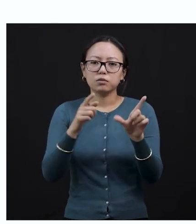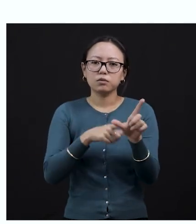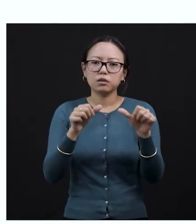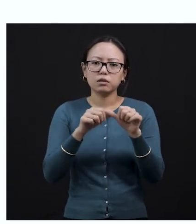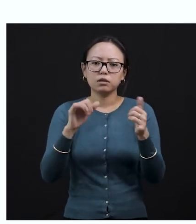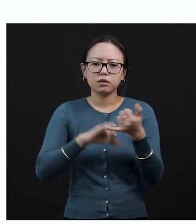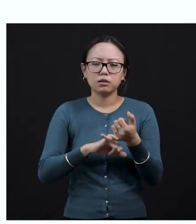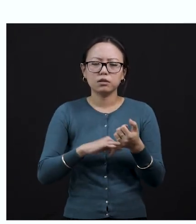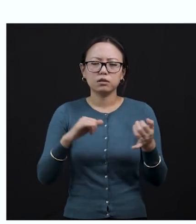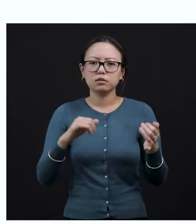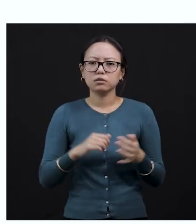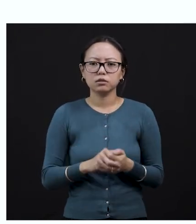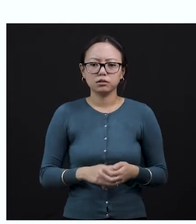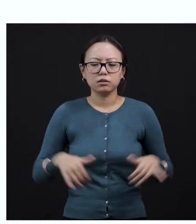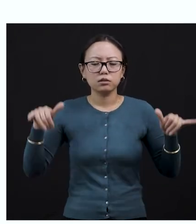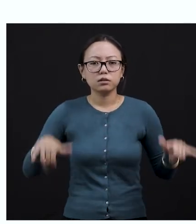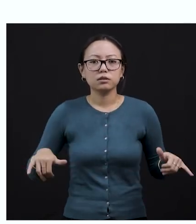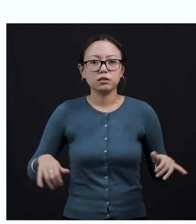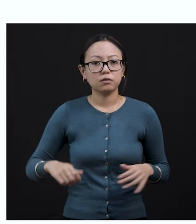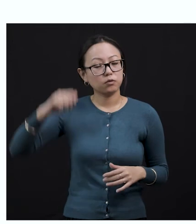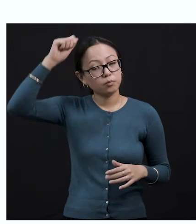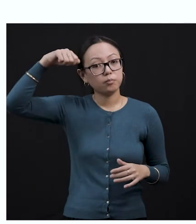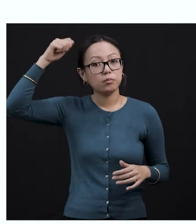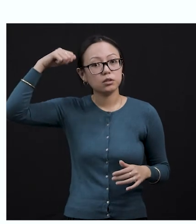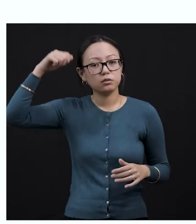their area expanded. First, it started from